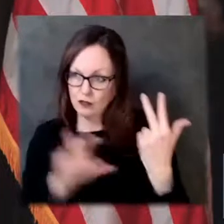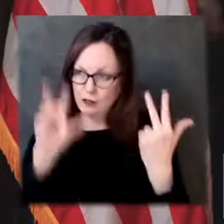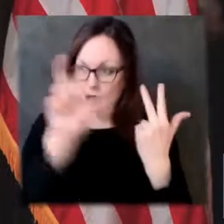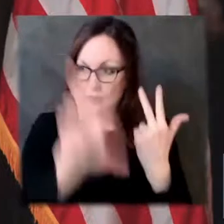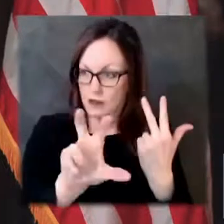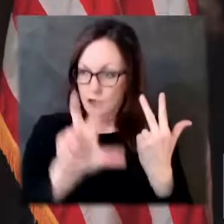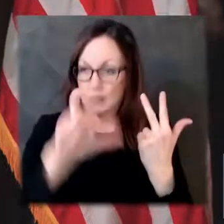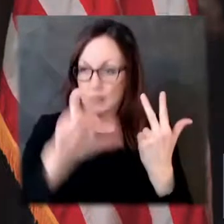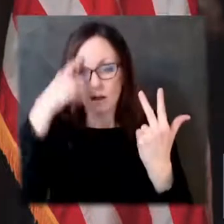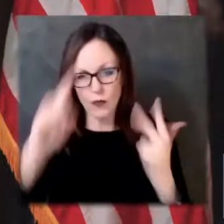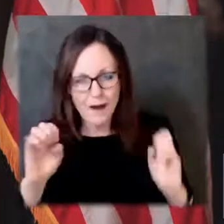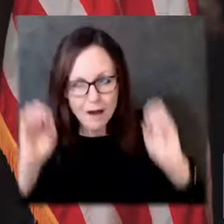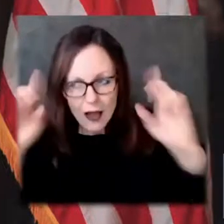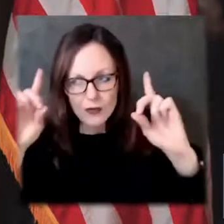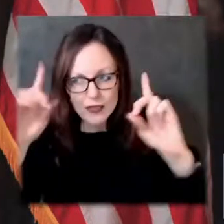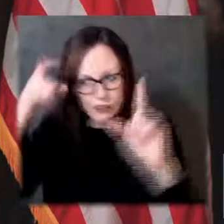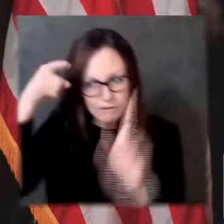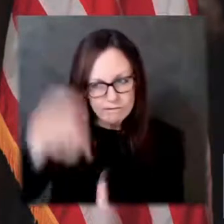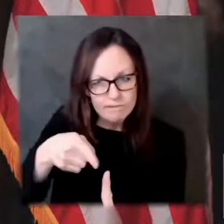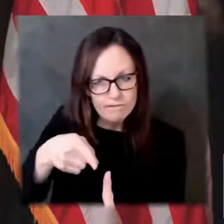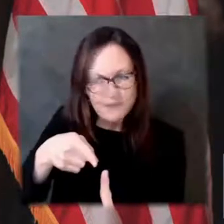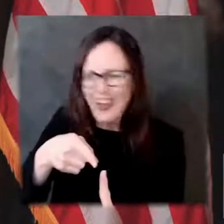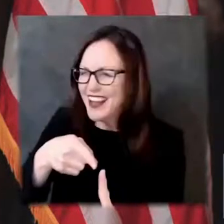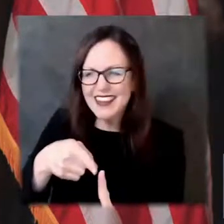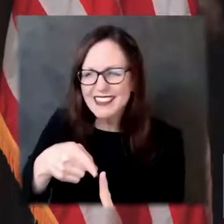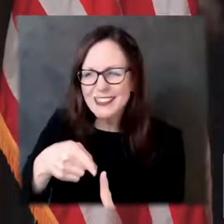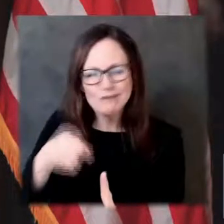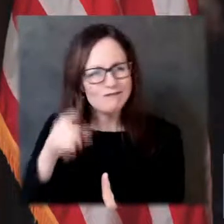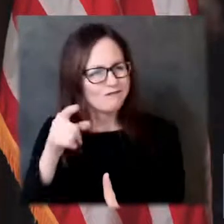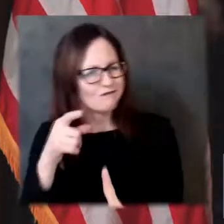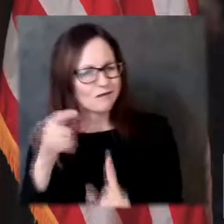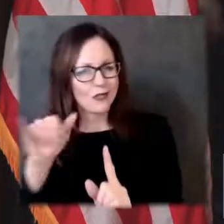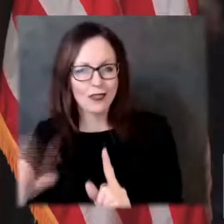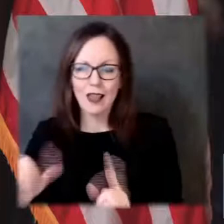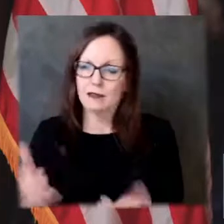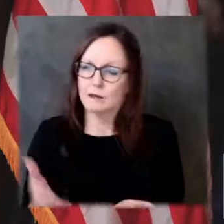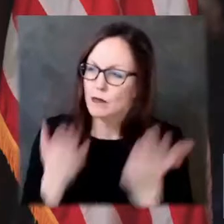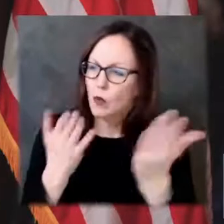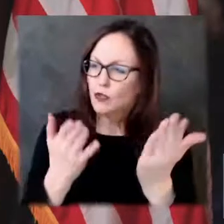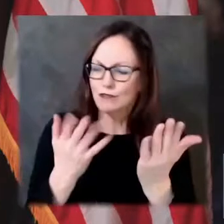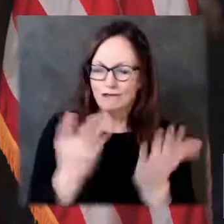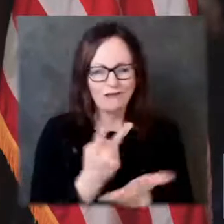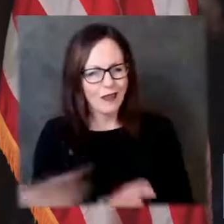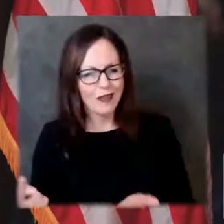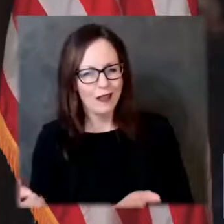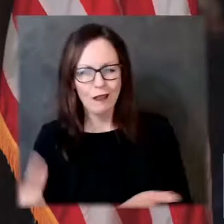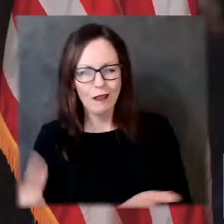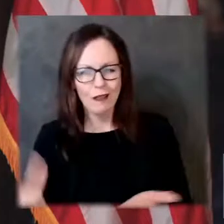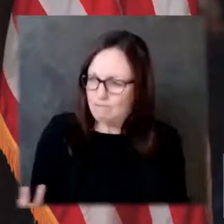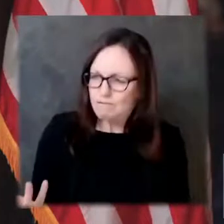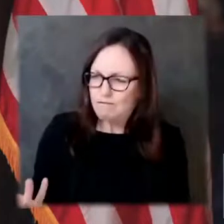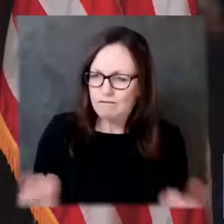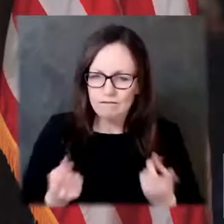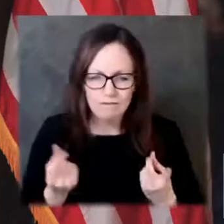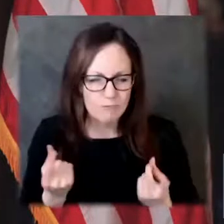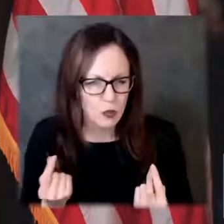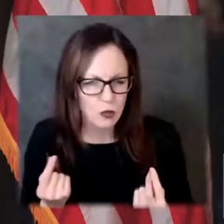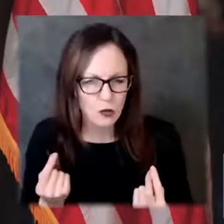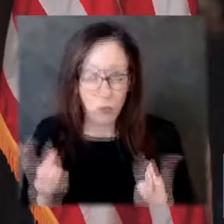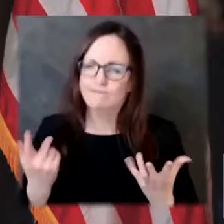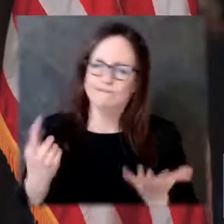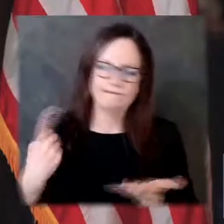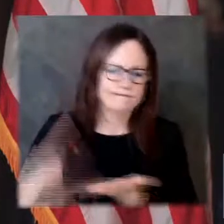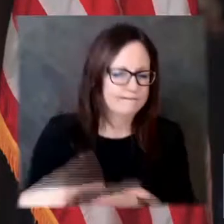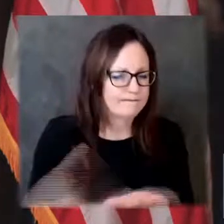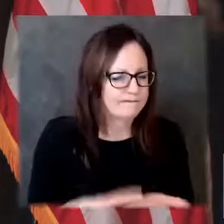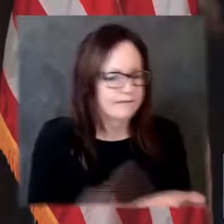budget or in the special session of the legislature I called last year. Unfortunately, the legislature couldn't get it done